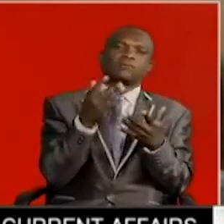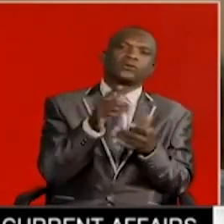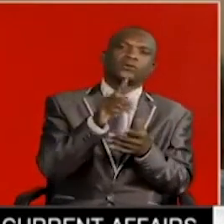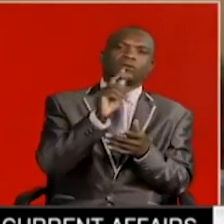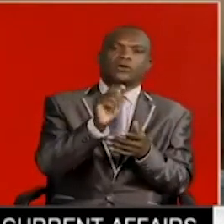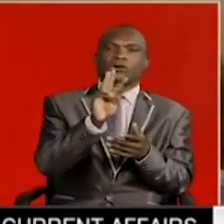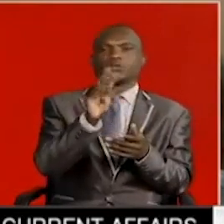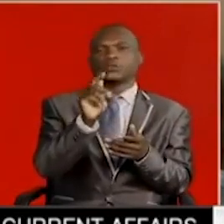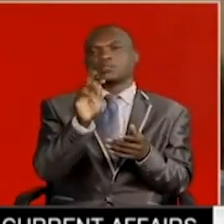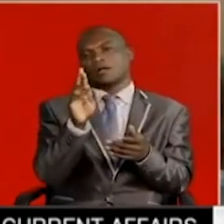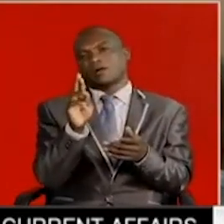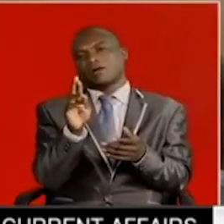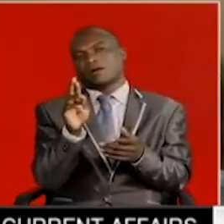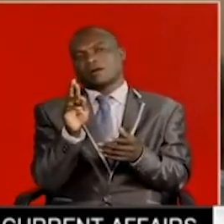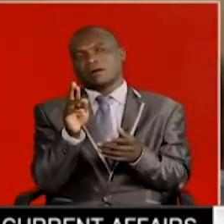but